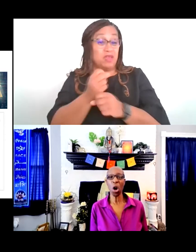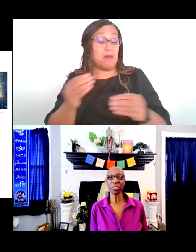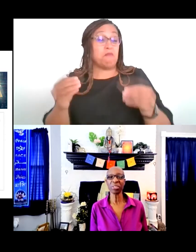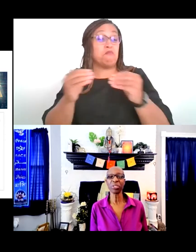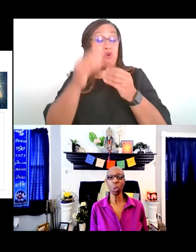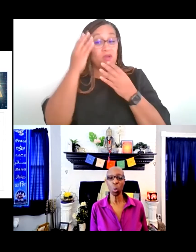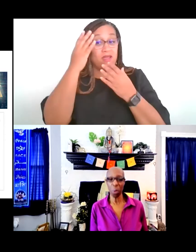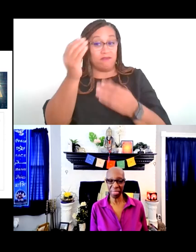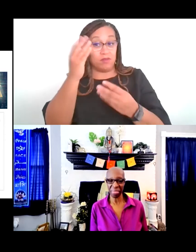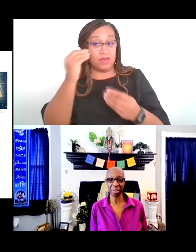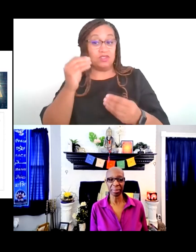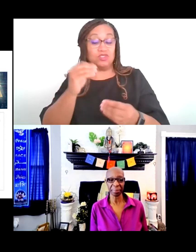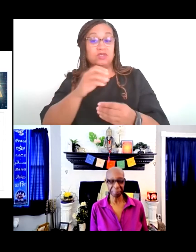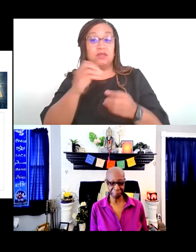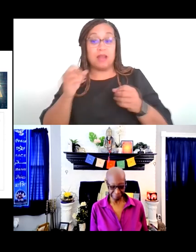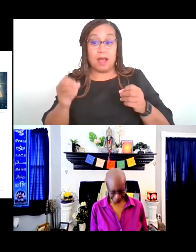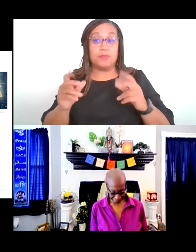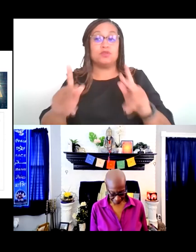are partnered with.